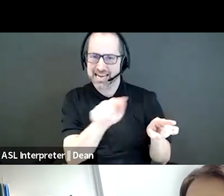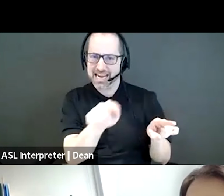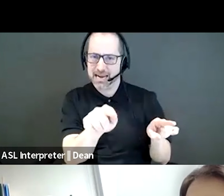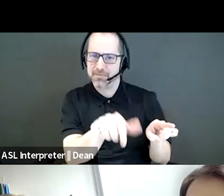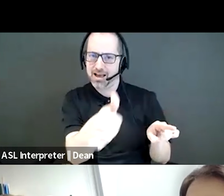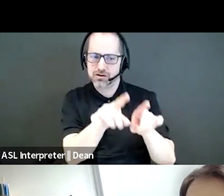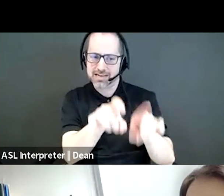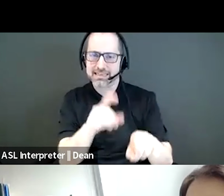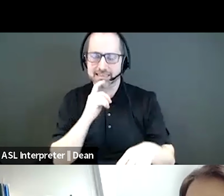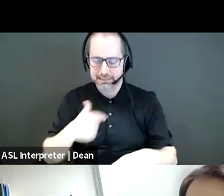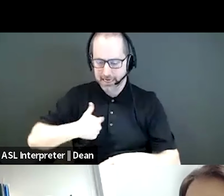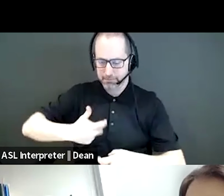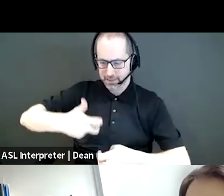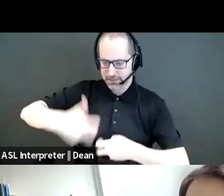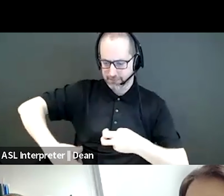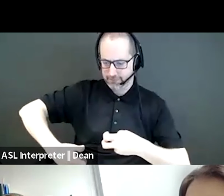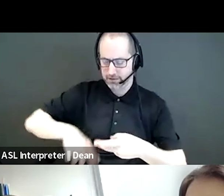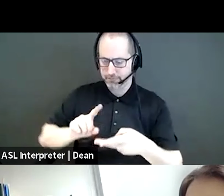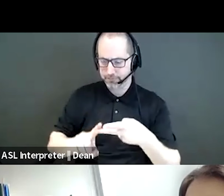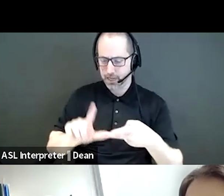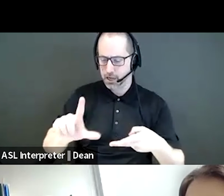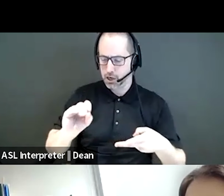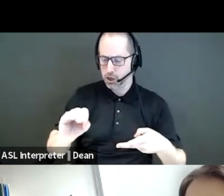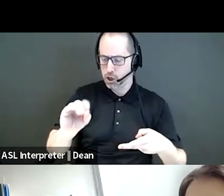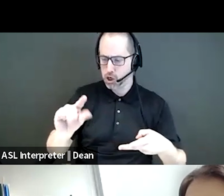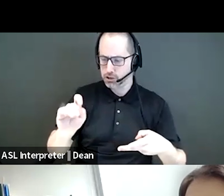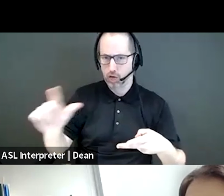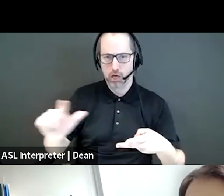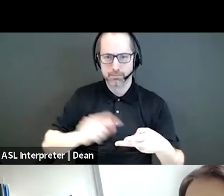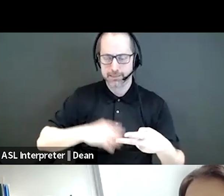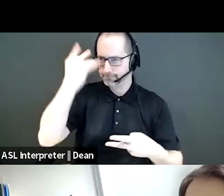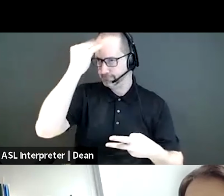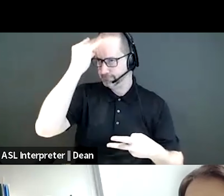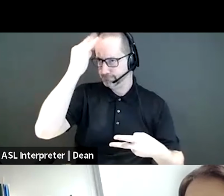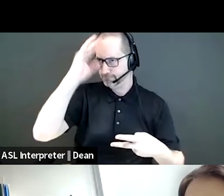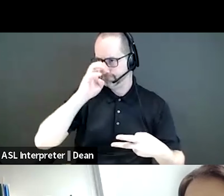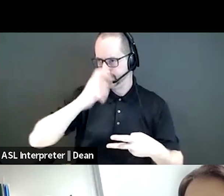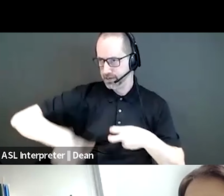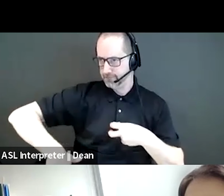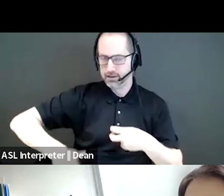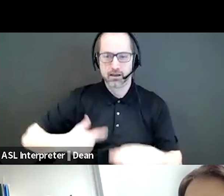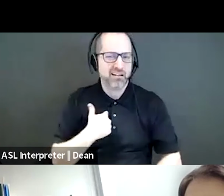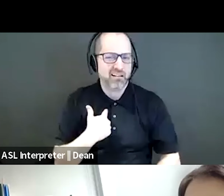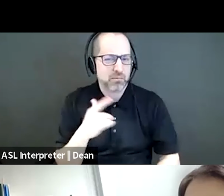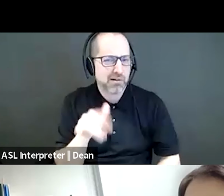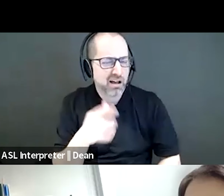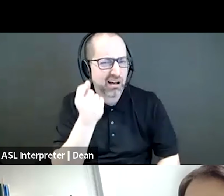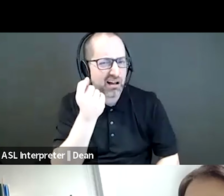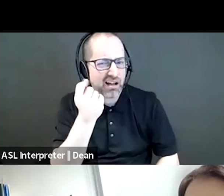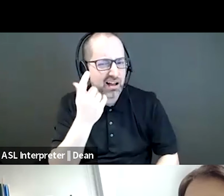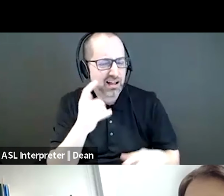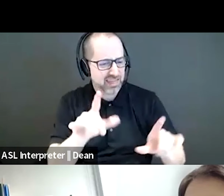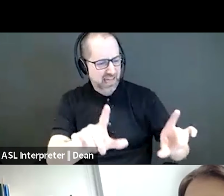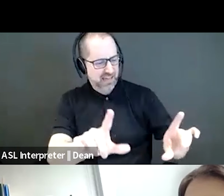you're logical, right? But then it gave me these incredible way of reframing it, which was, you can have